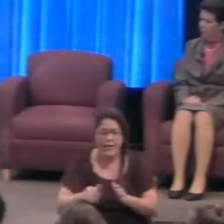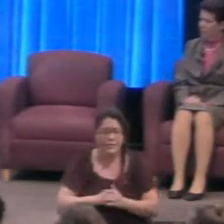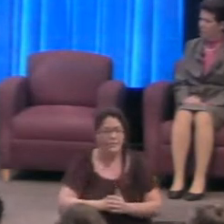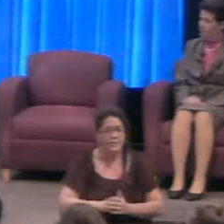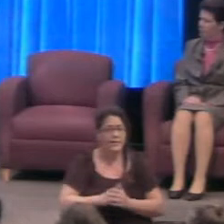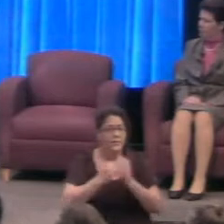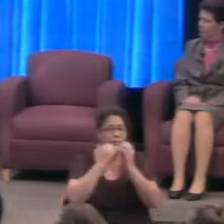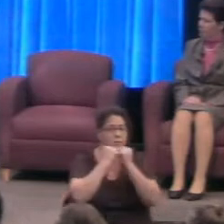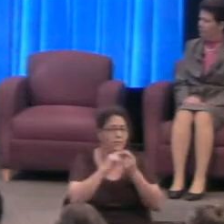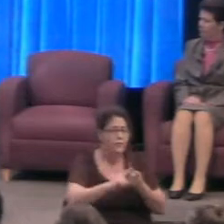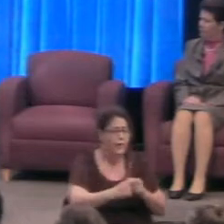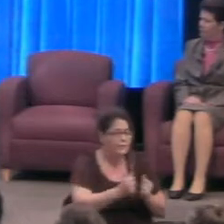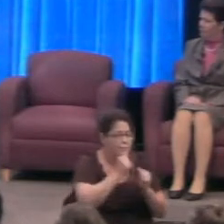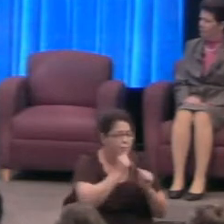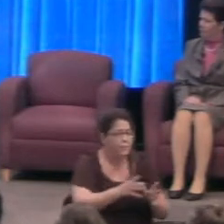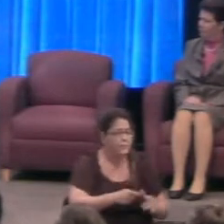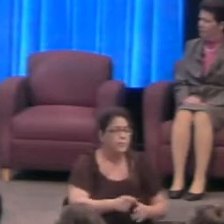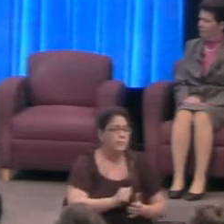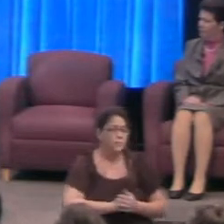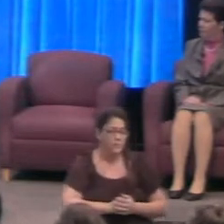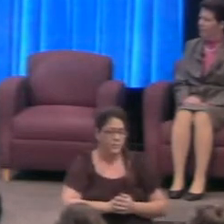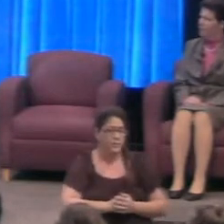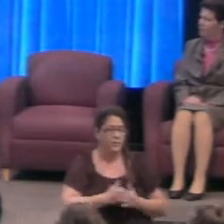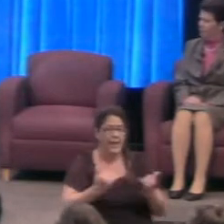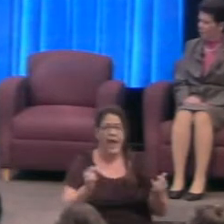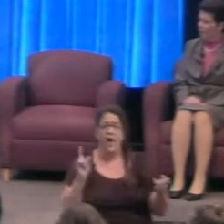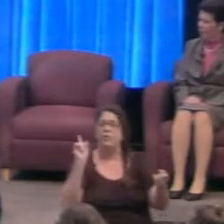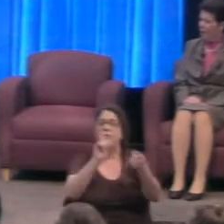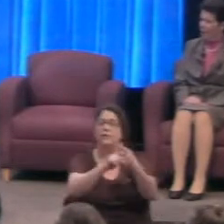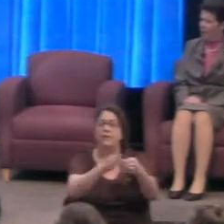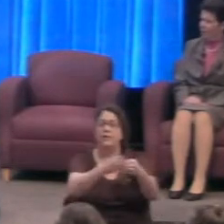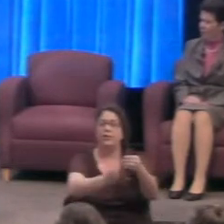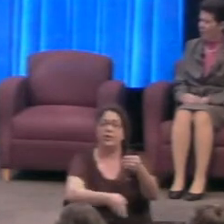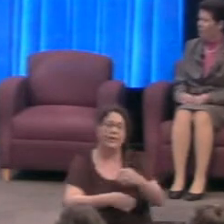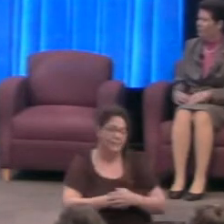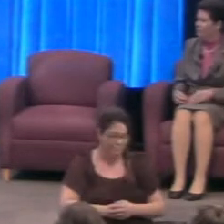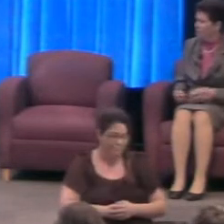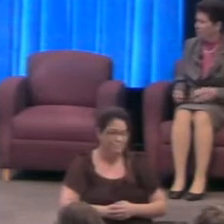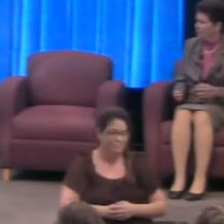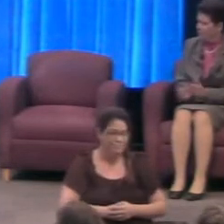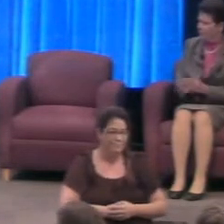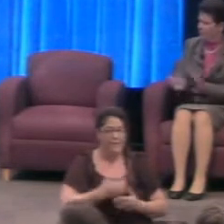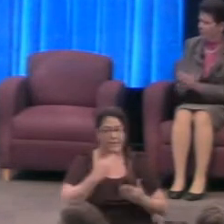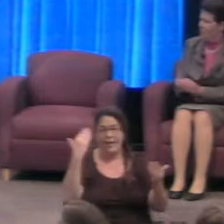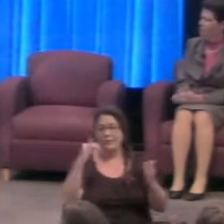dear friends from here to eternity. Thank you, Janet.